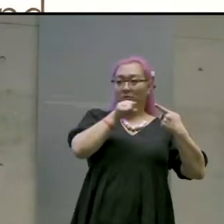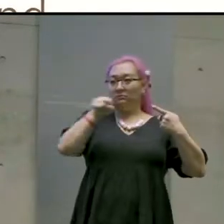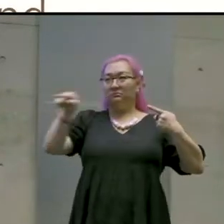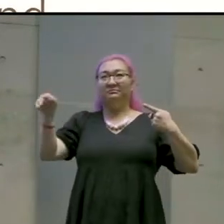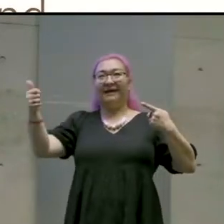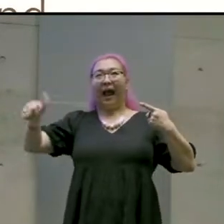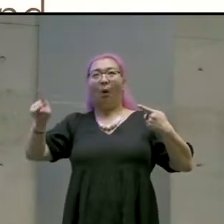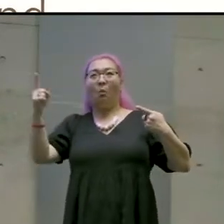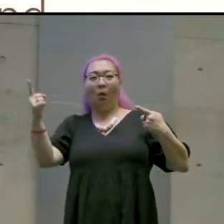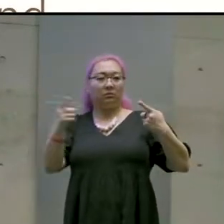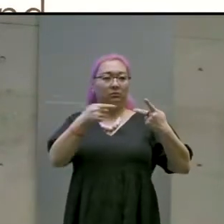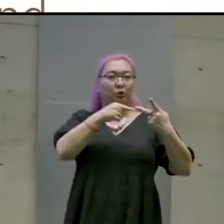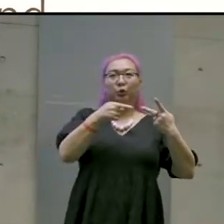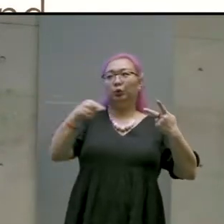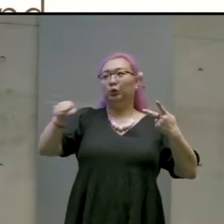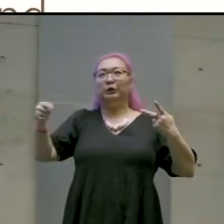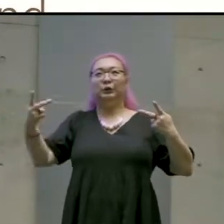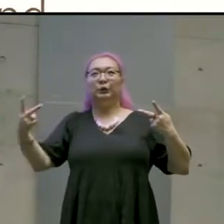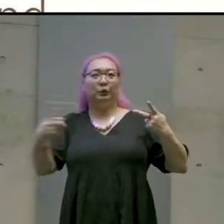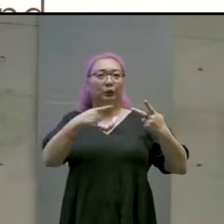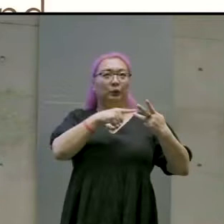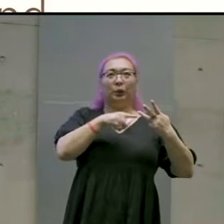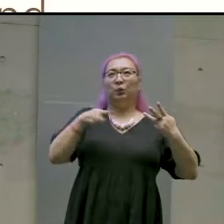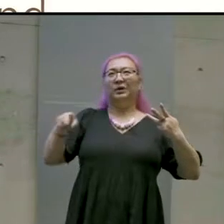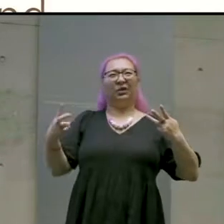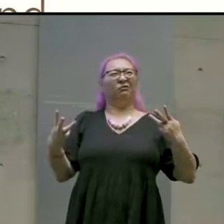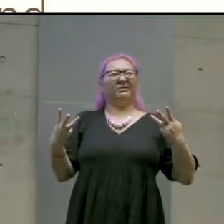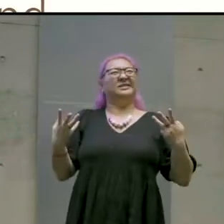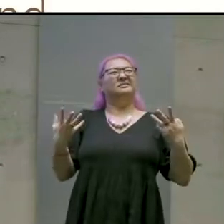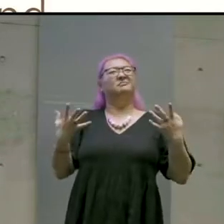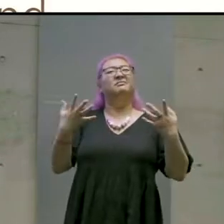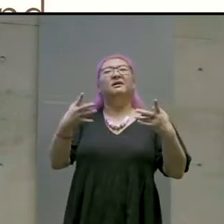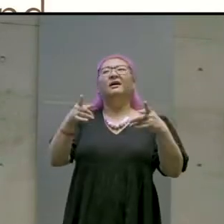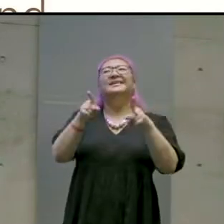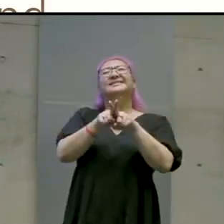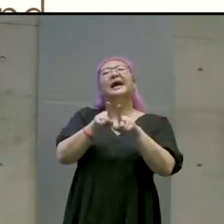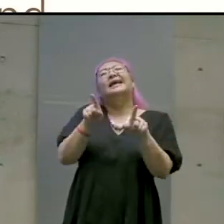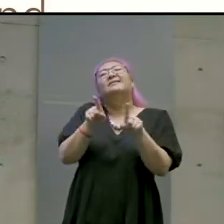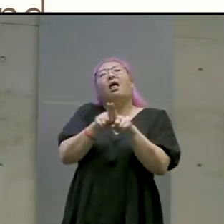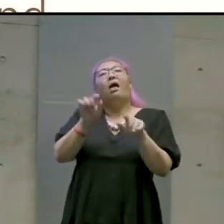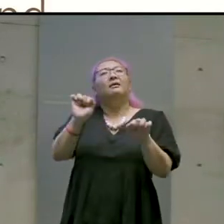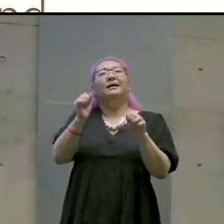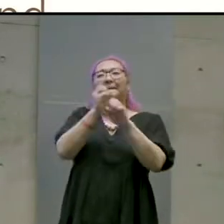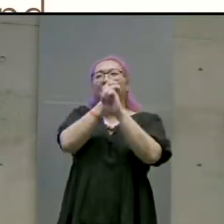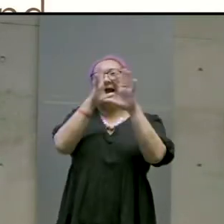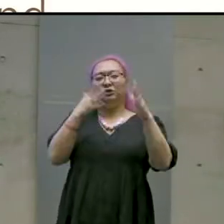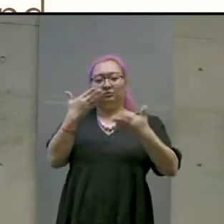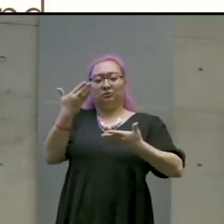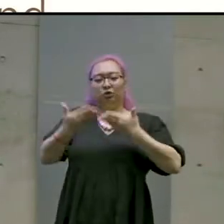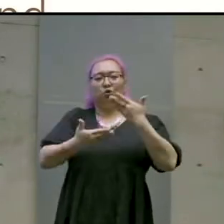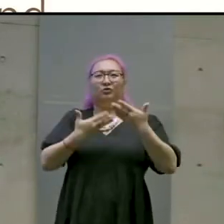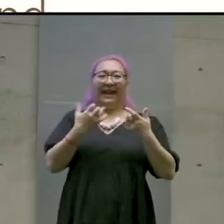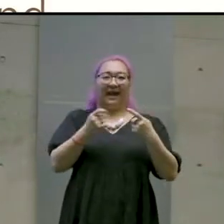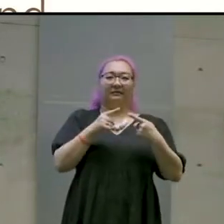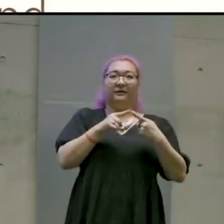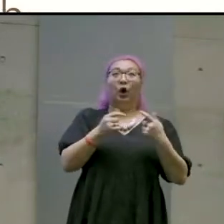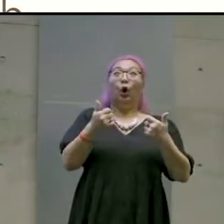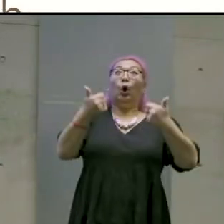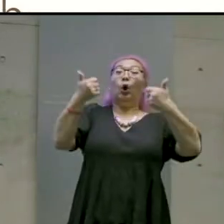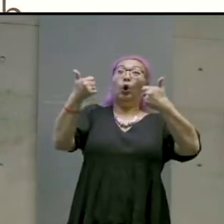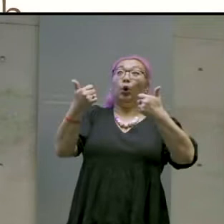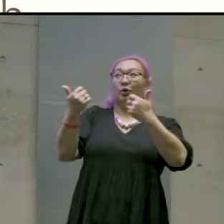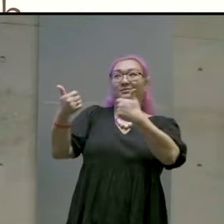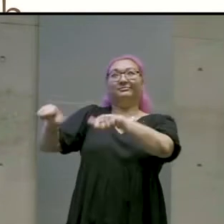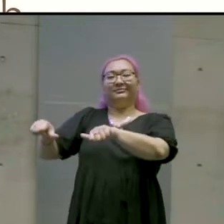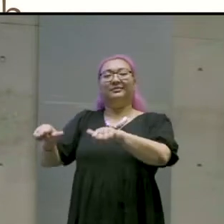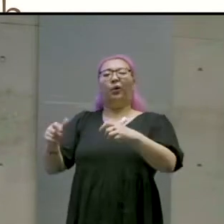And if we take, let's say, visual novels as an example, you might have the bad end, a neutral end, and the good end. And we tailor it down to,